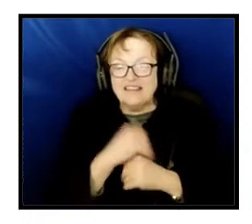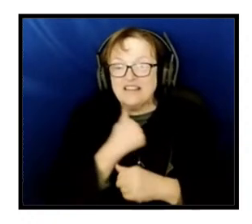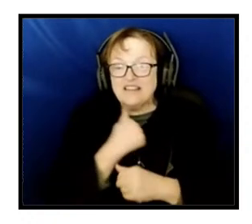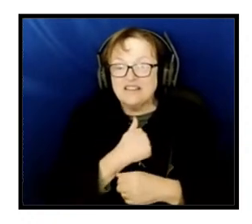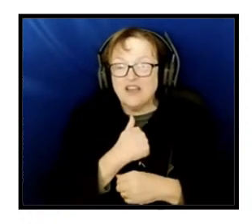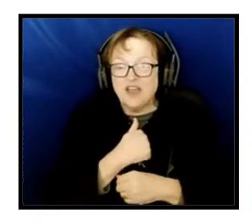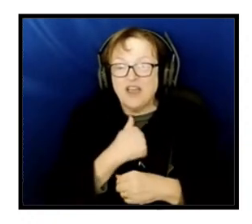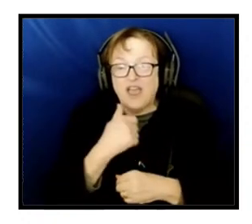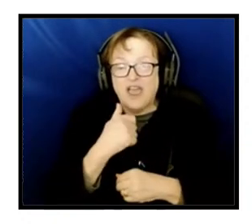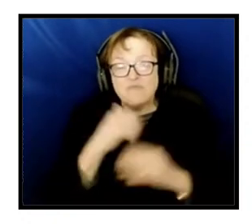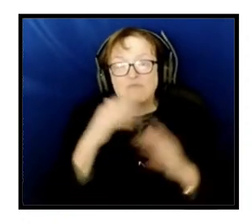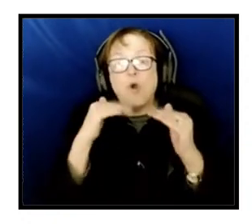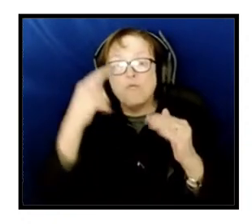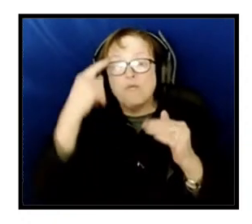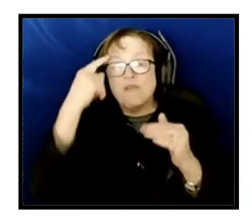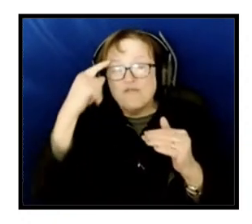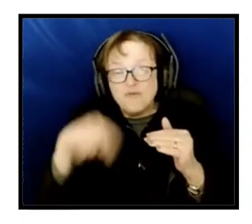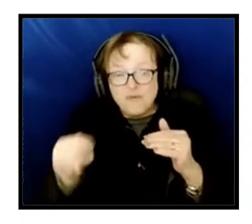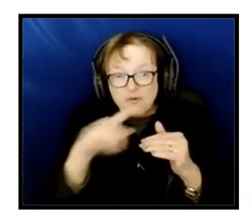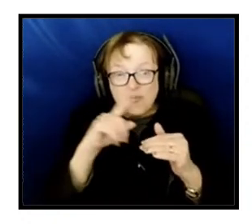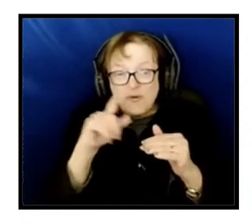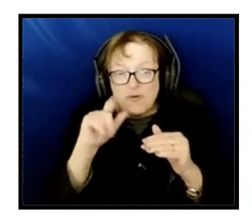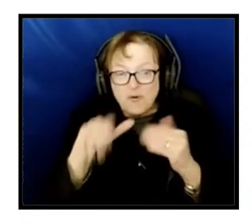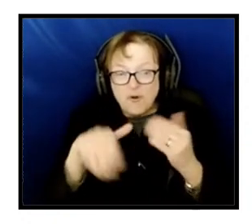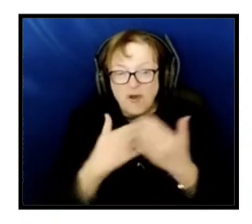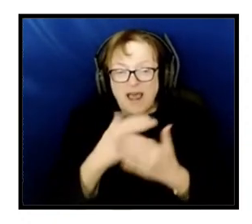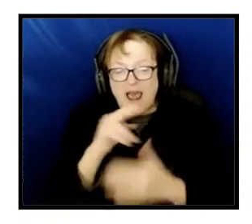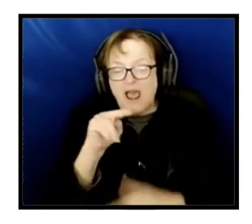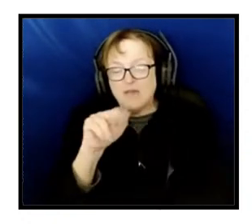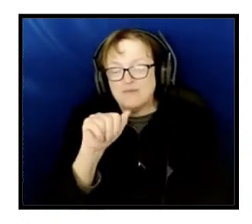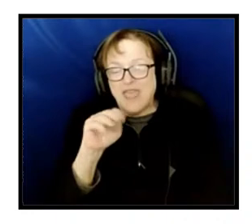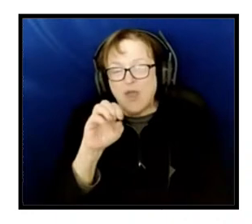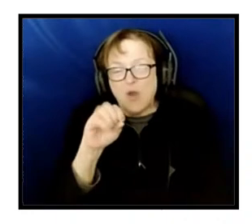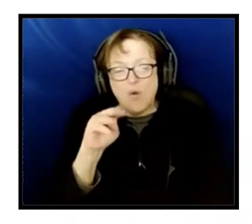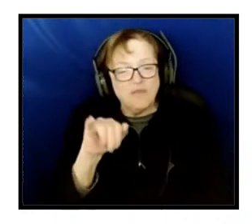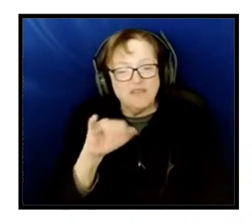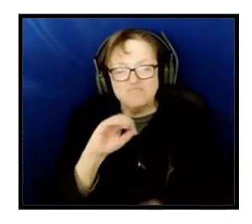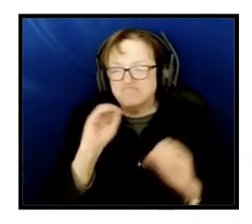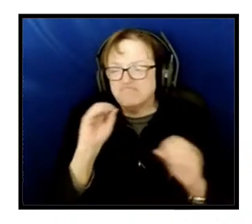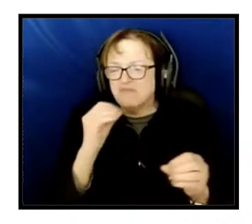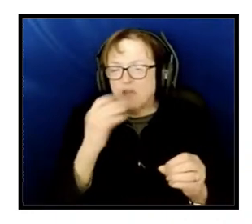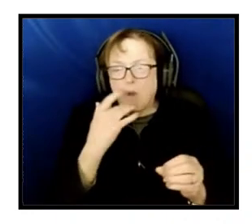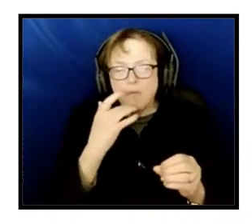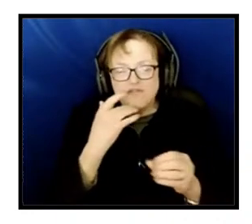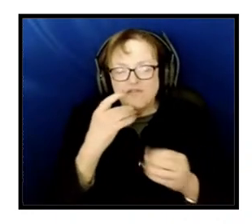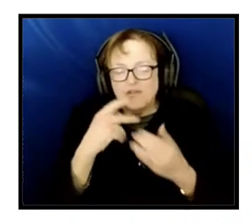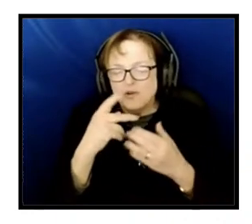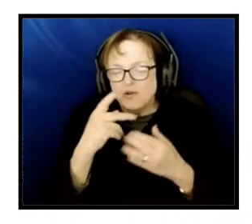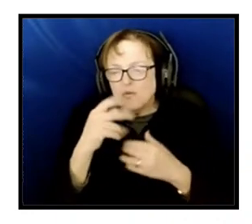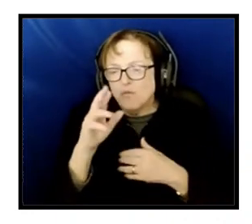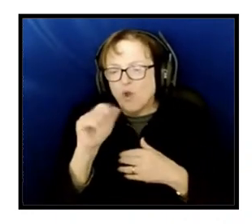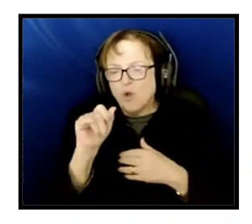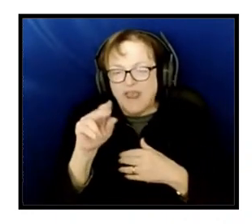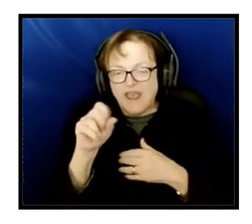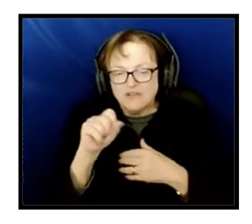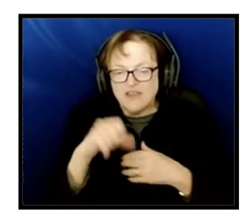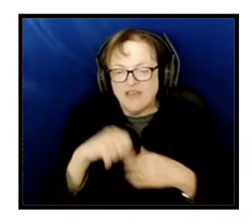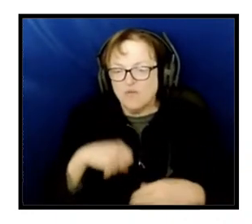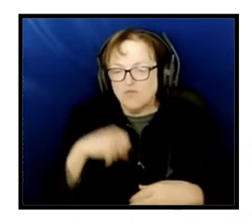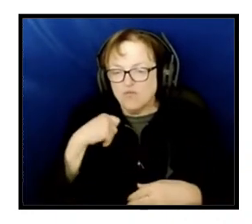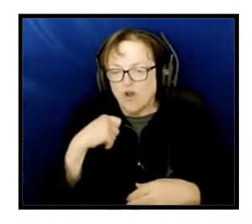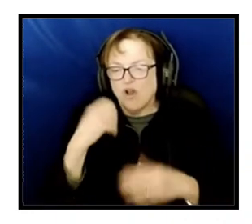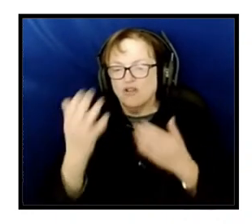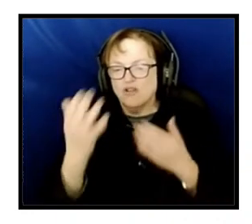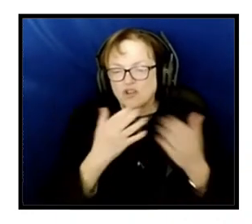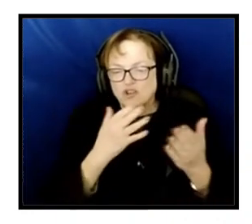For you all this evening. I am Naomi, no preferred pronouns, and as Kimmy said, a proud and long-serving